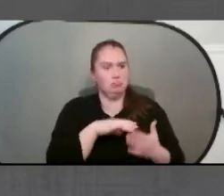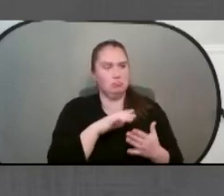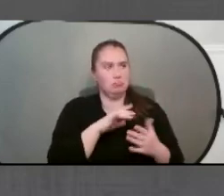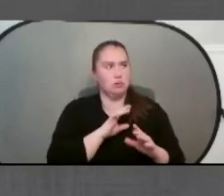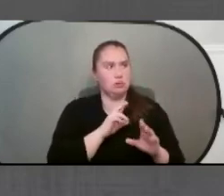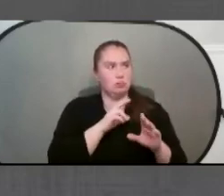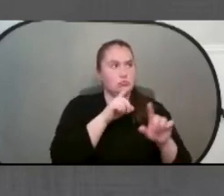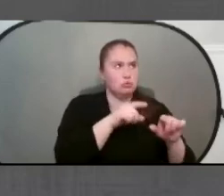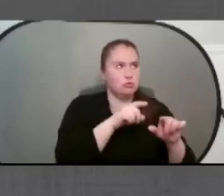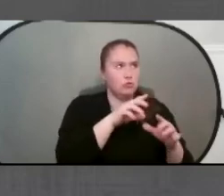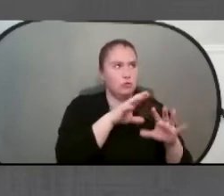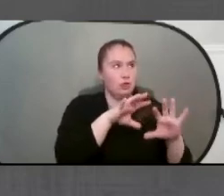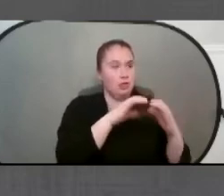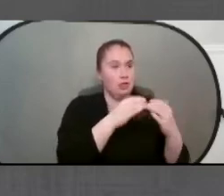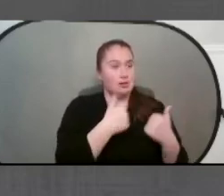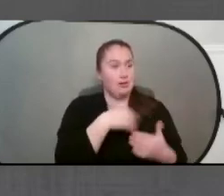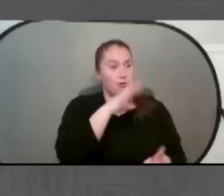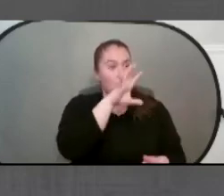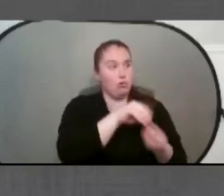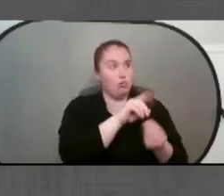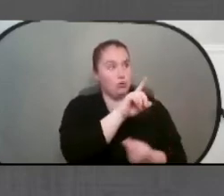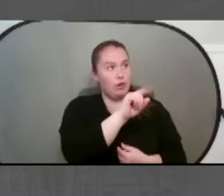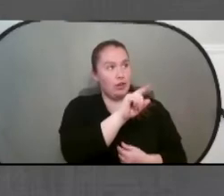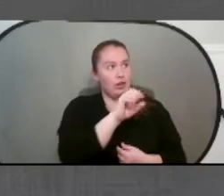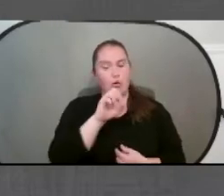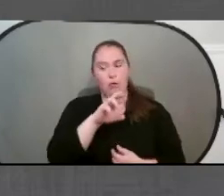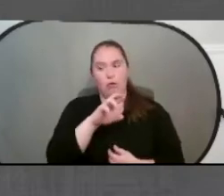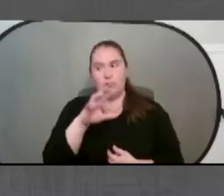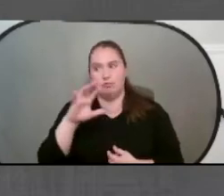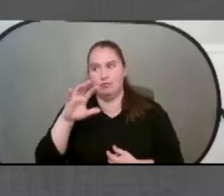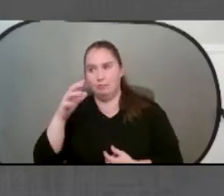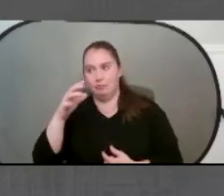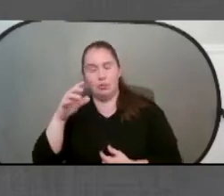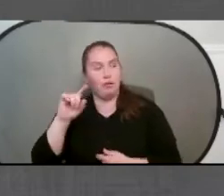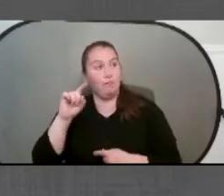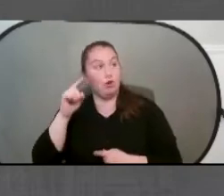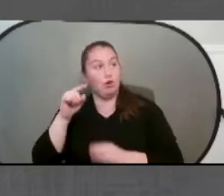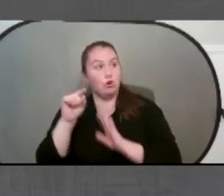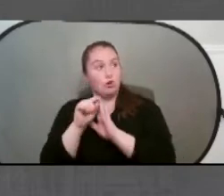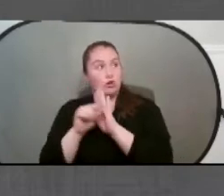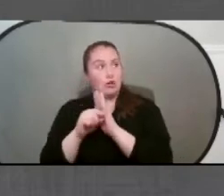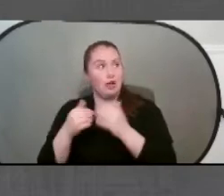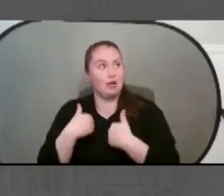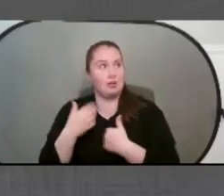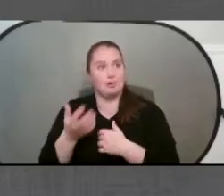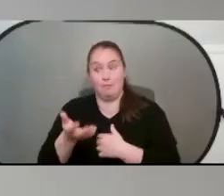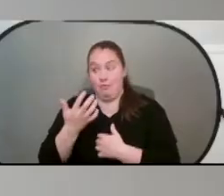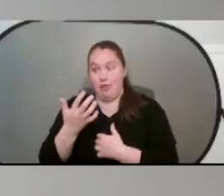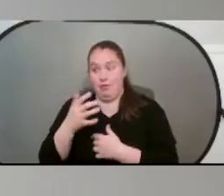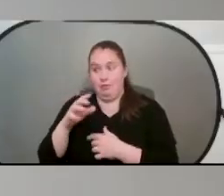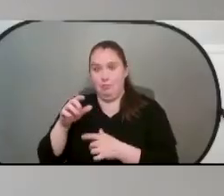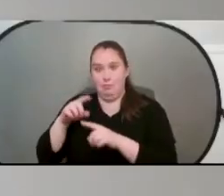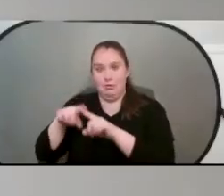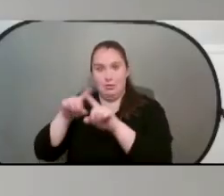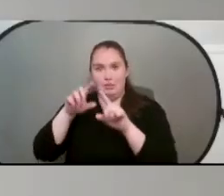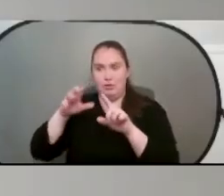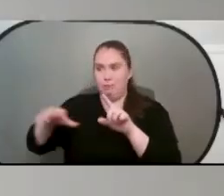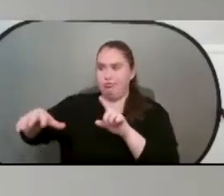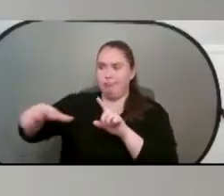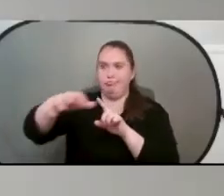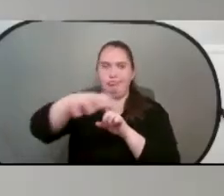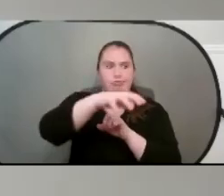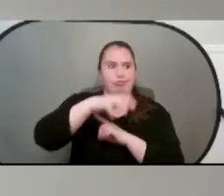versus me in a first grader that has five other sections of first grade? Five other sections of?